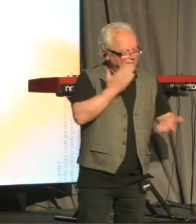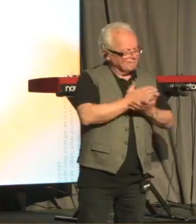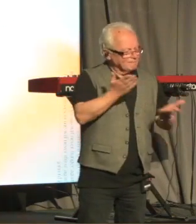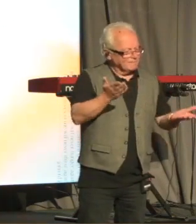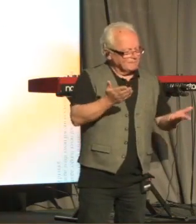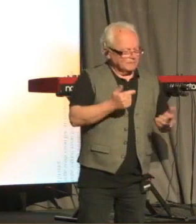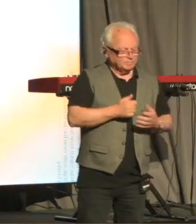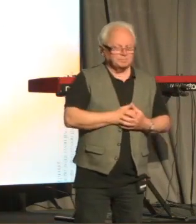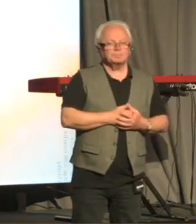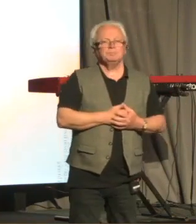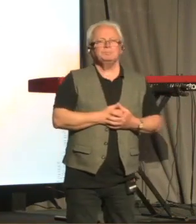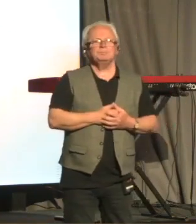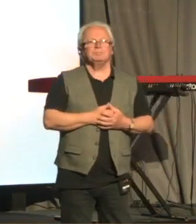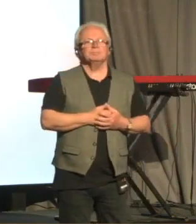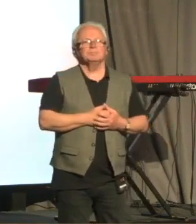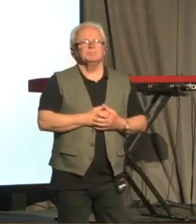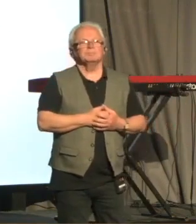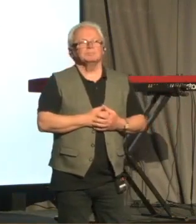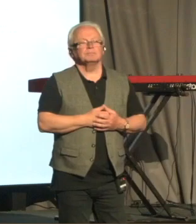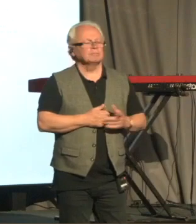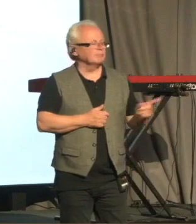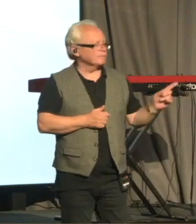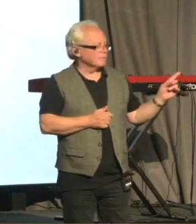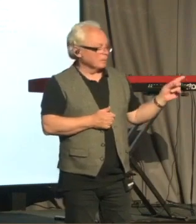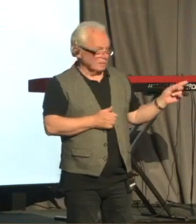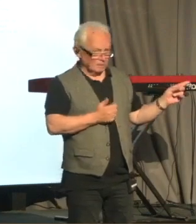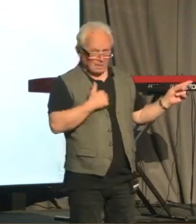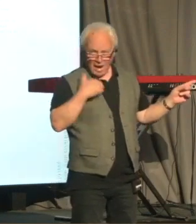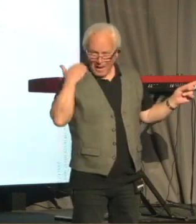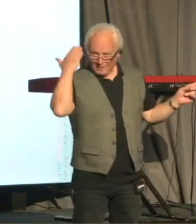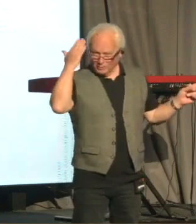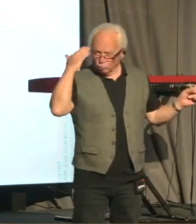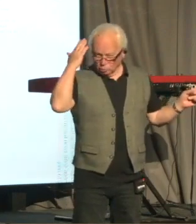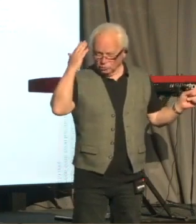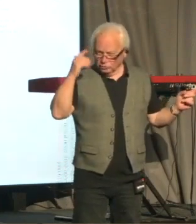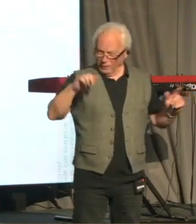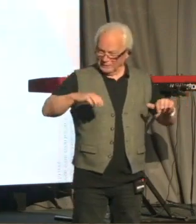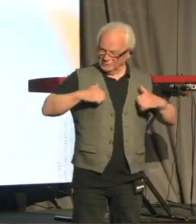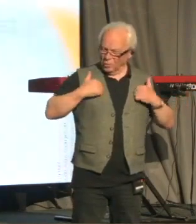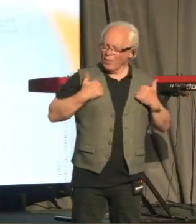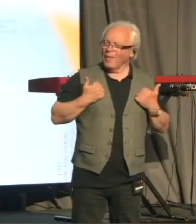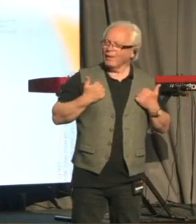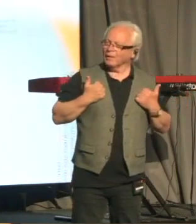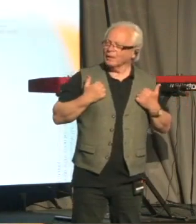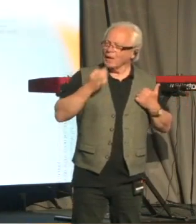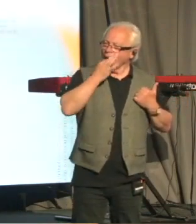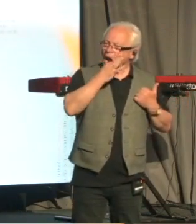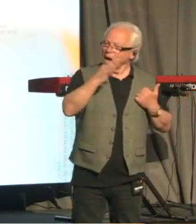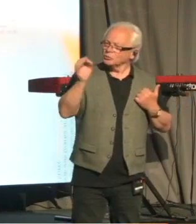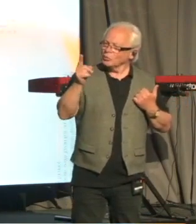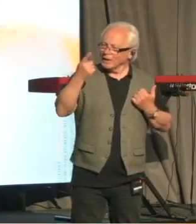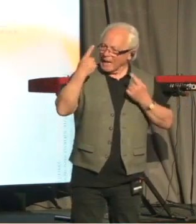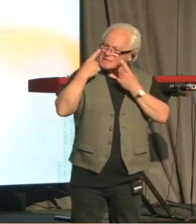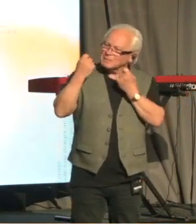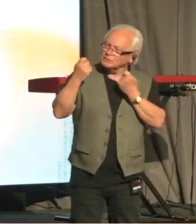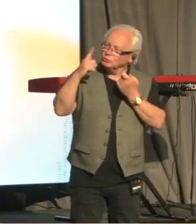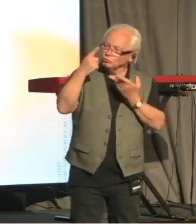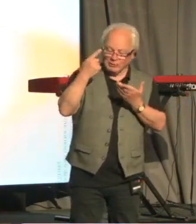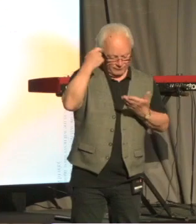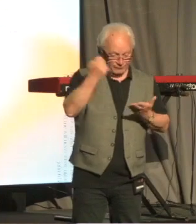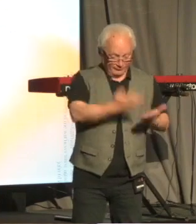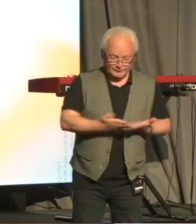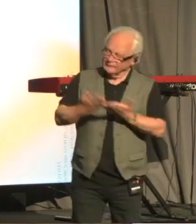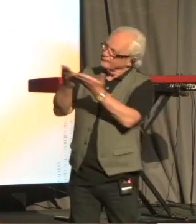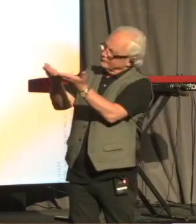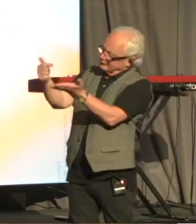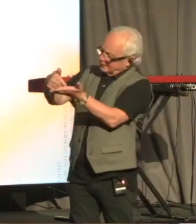I wonder this morning what expectations you have placed on